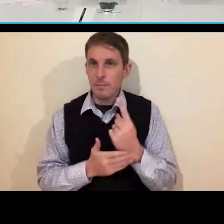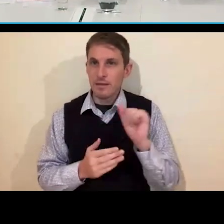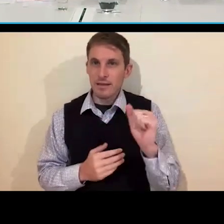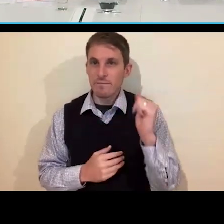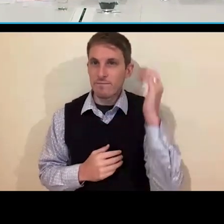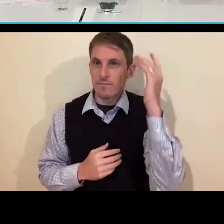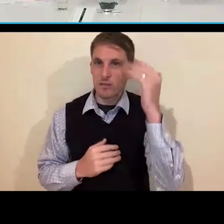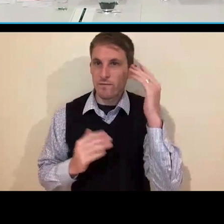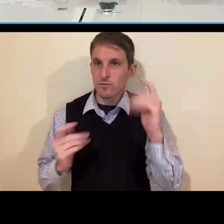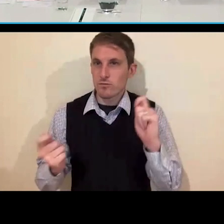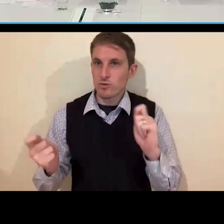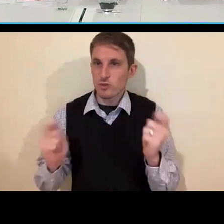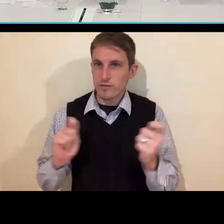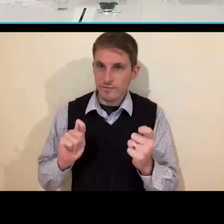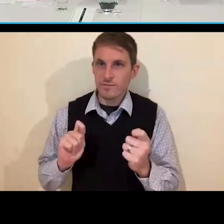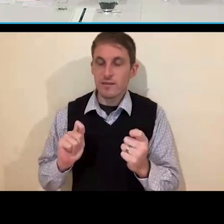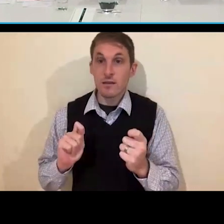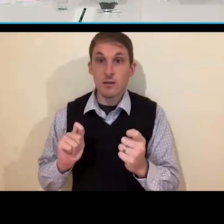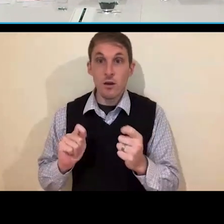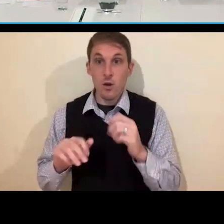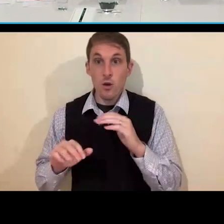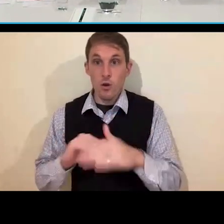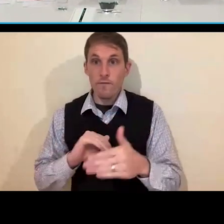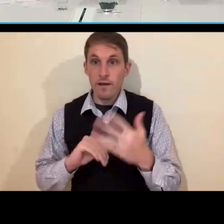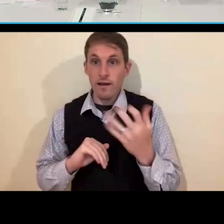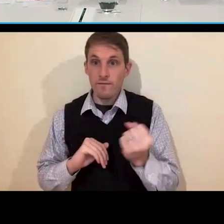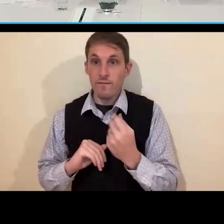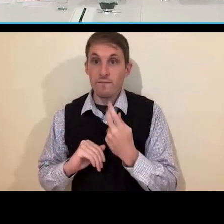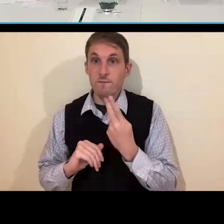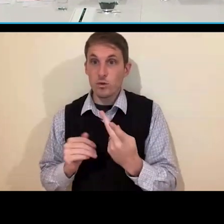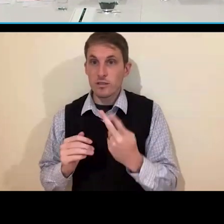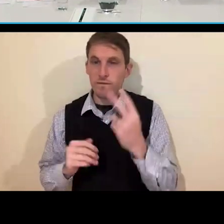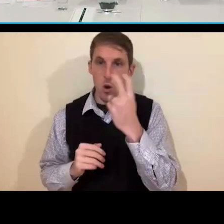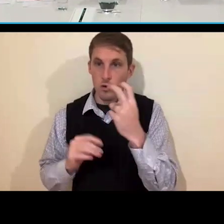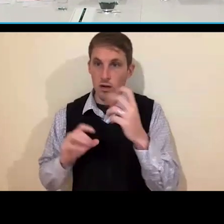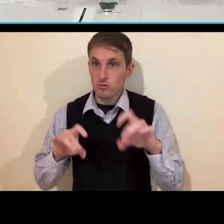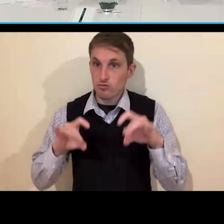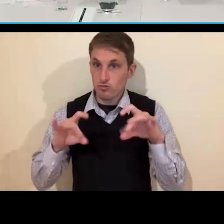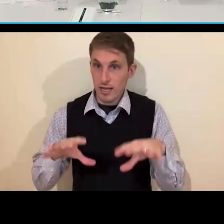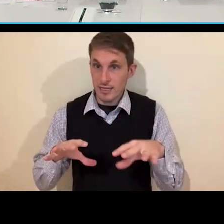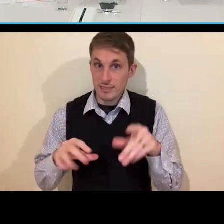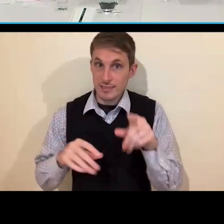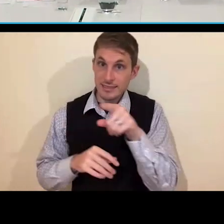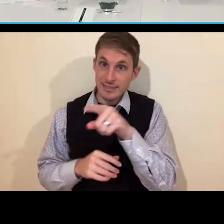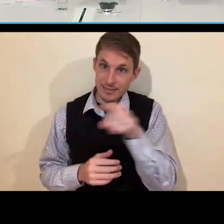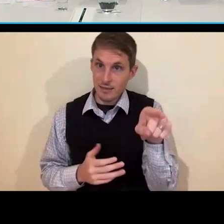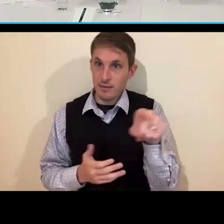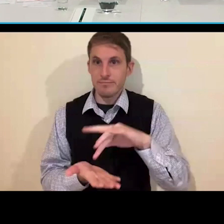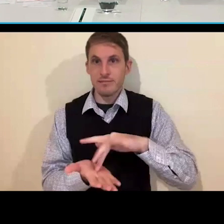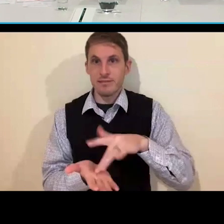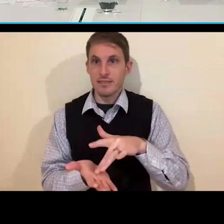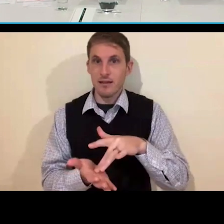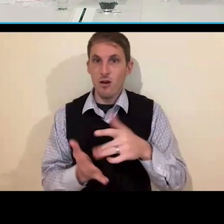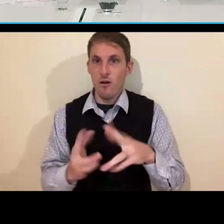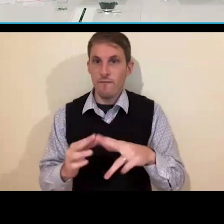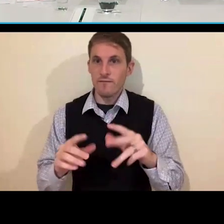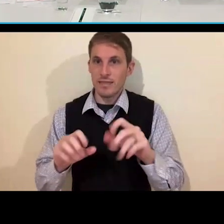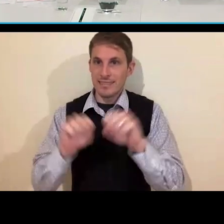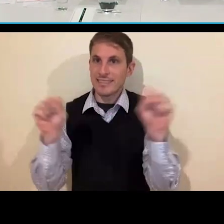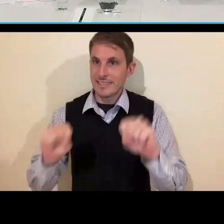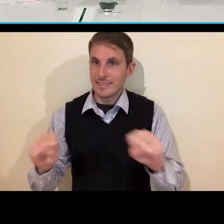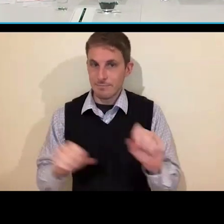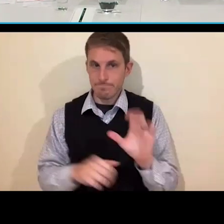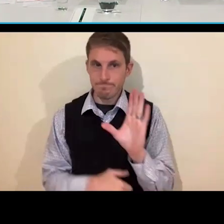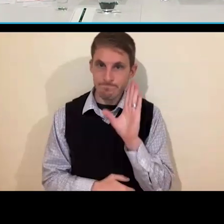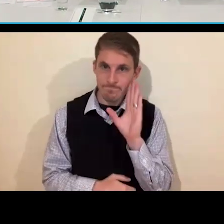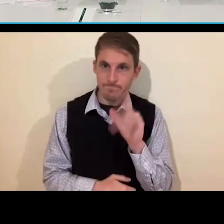philosophical shift towards putting the voice of older Australians at the centre of the aged care system, and recognises